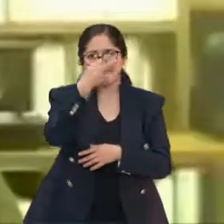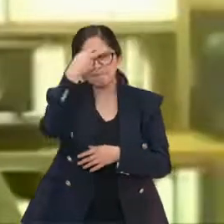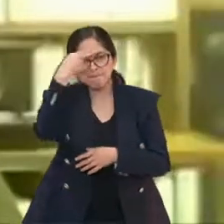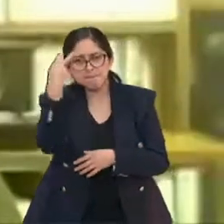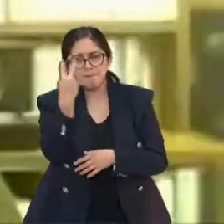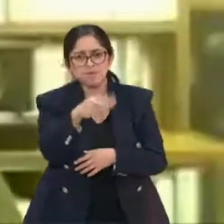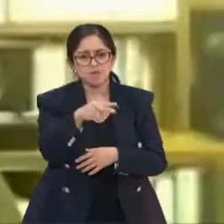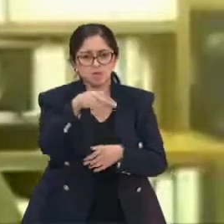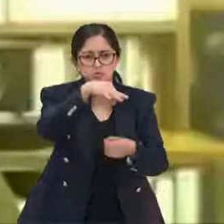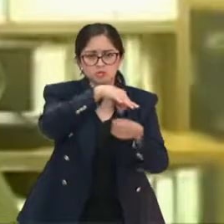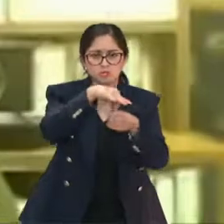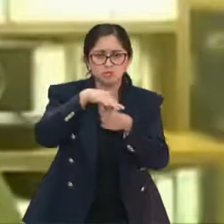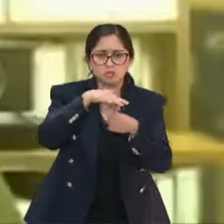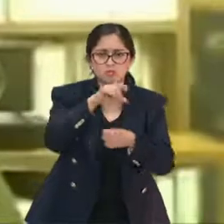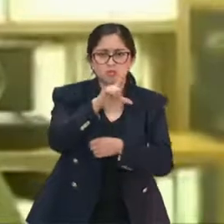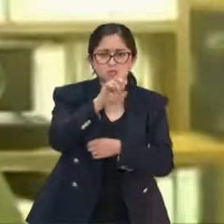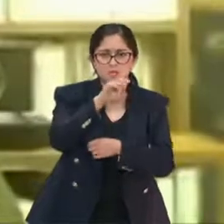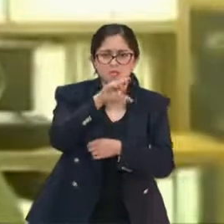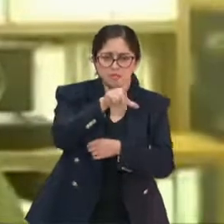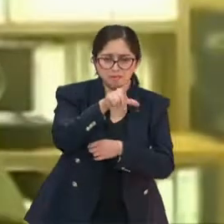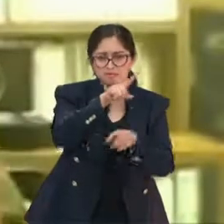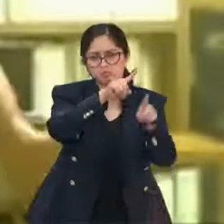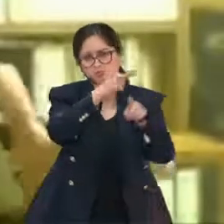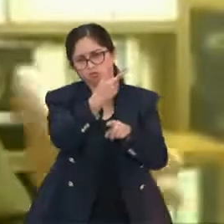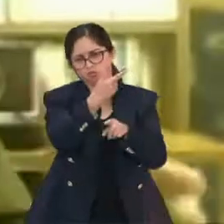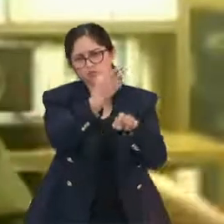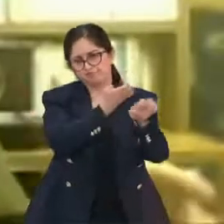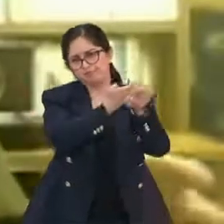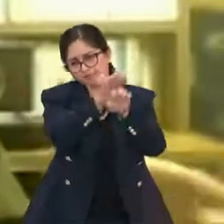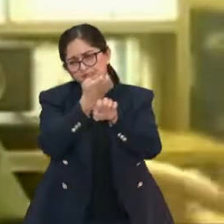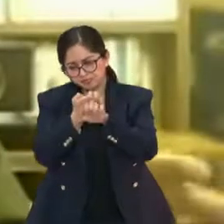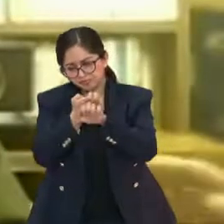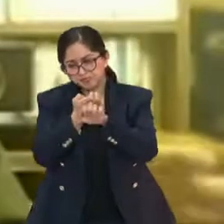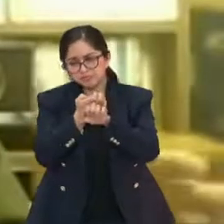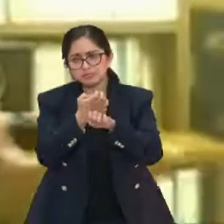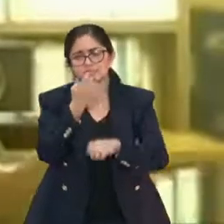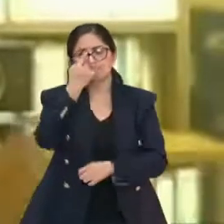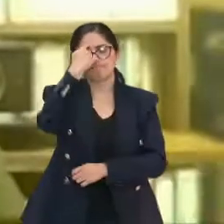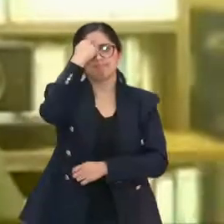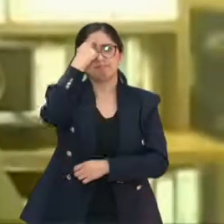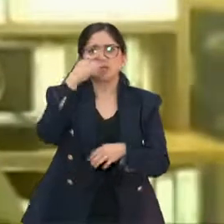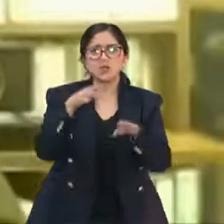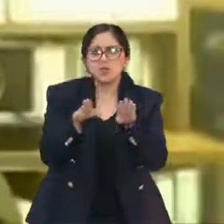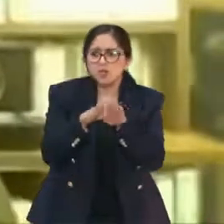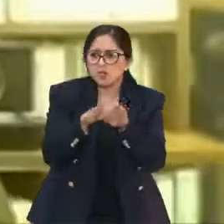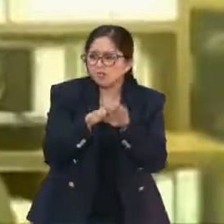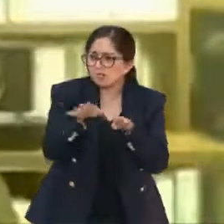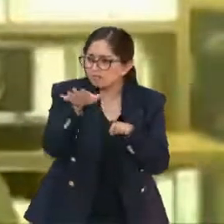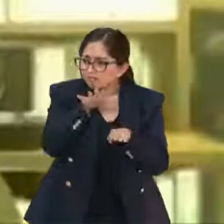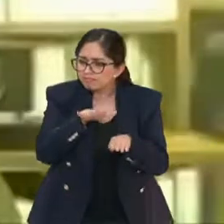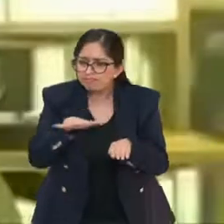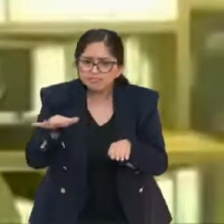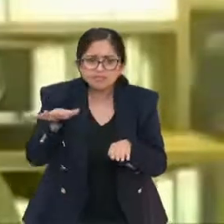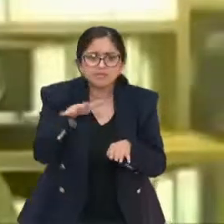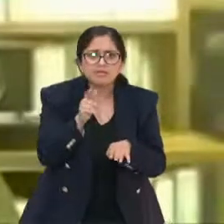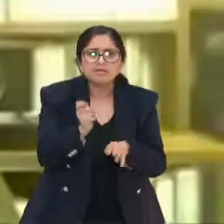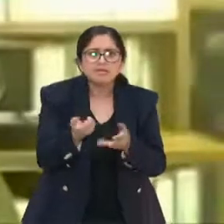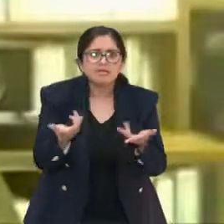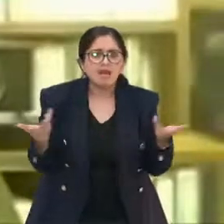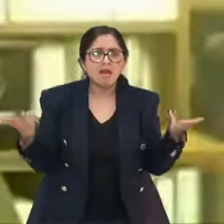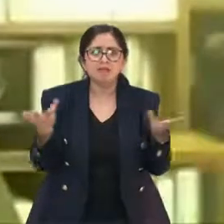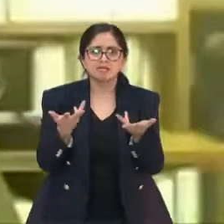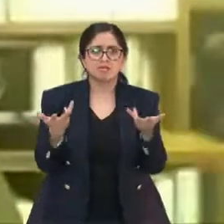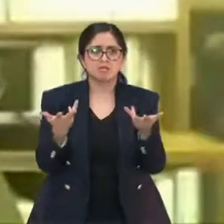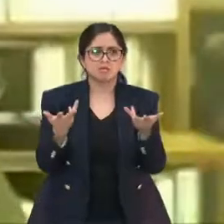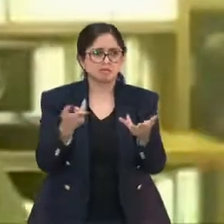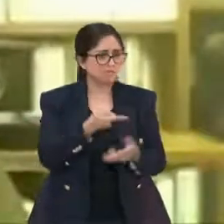Mexico, with the local elections into states, because we all wanted to see how